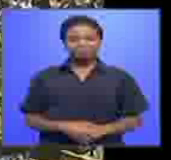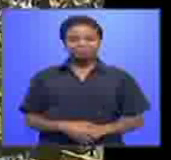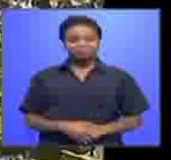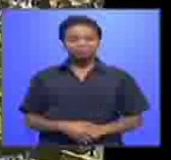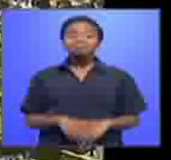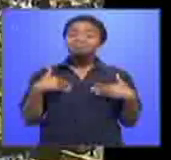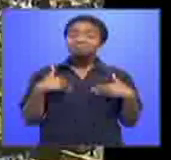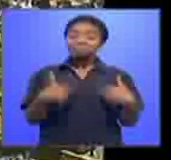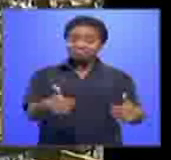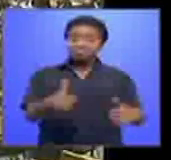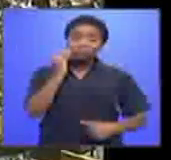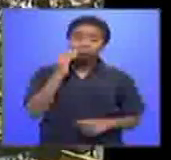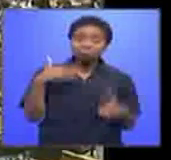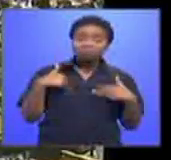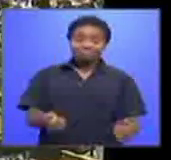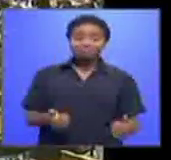lekai.